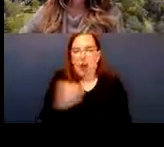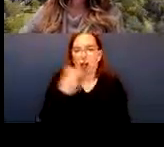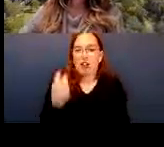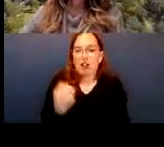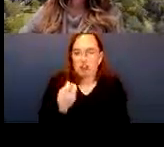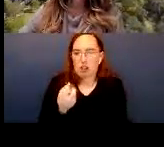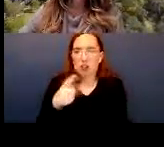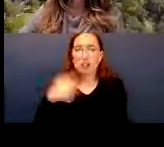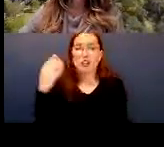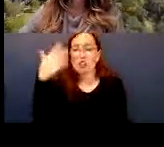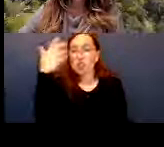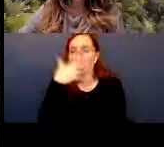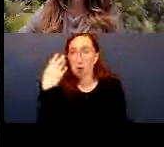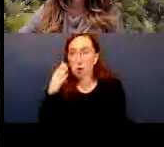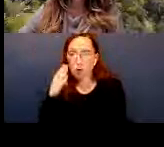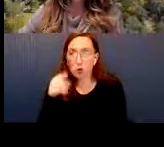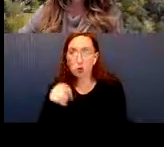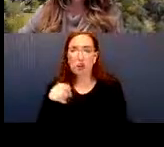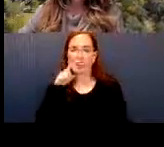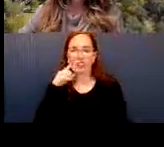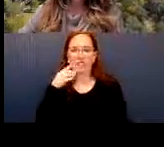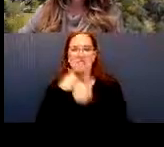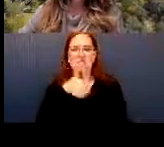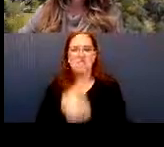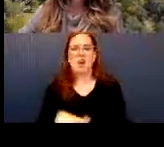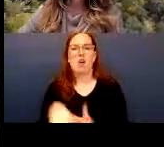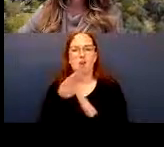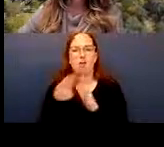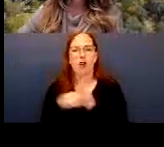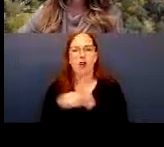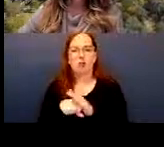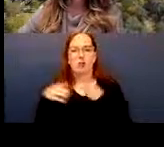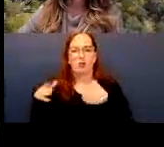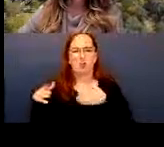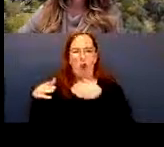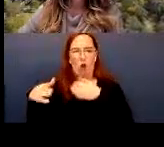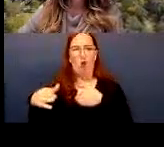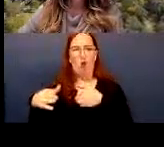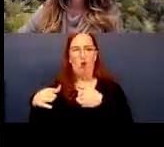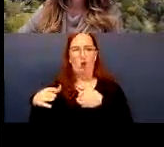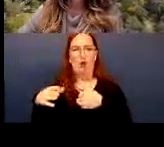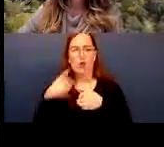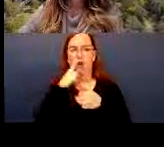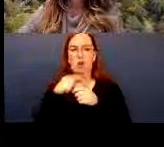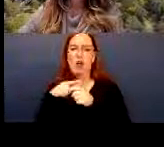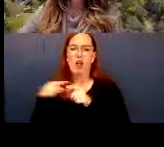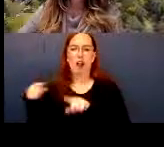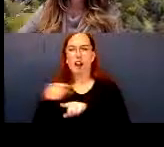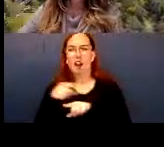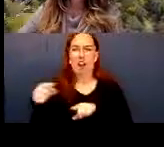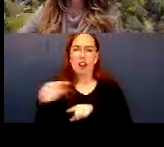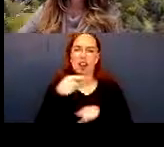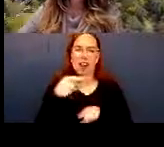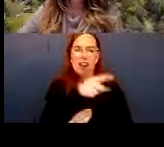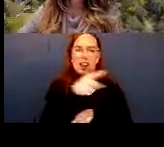navy alignment is along Barton Springs Road and connects all the way along the park into the Nature and Science